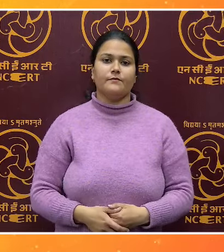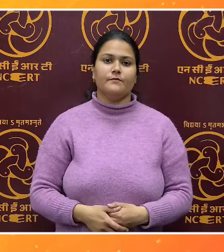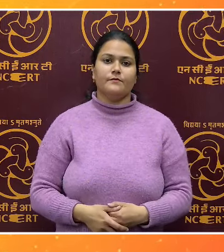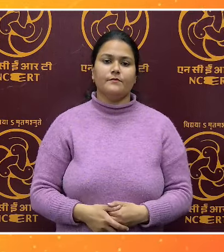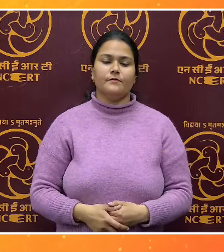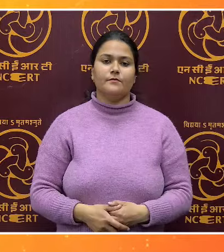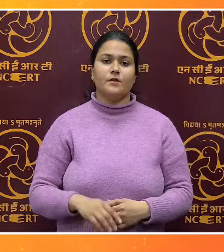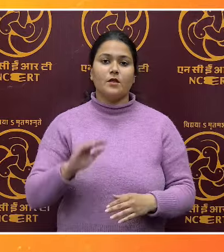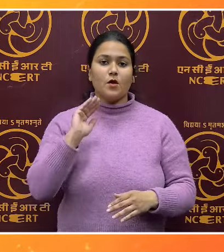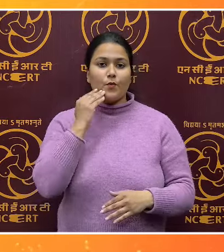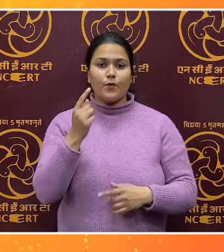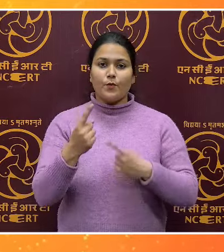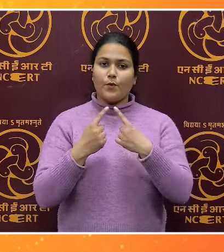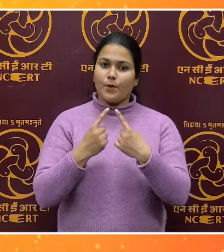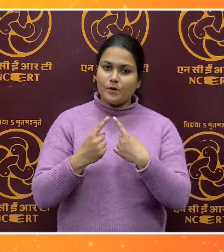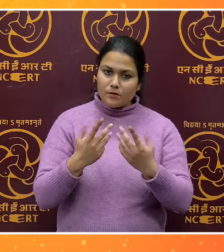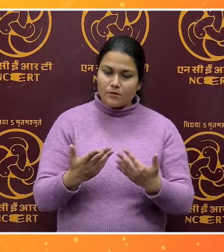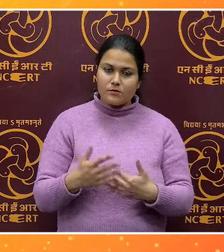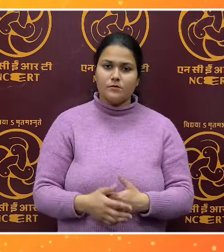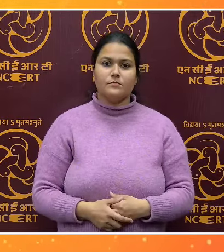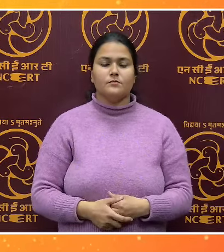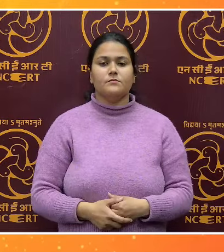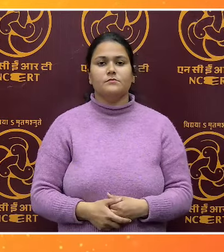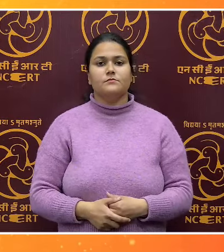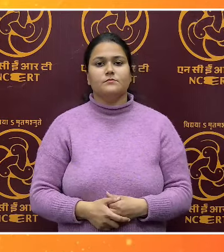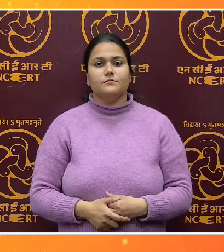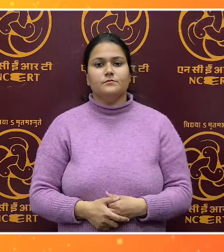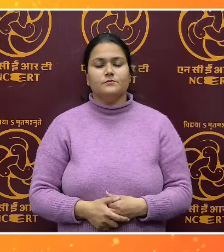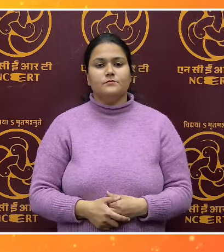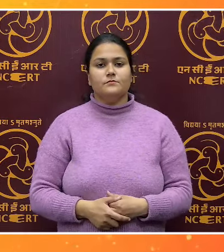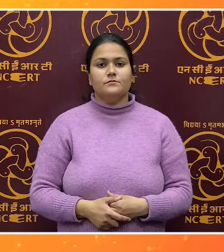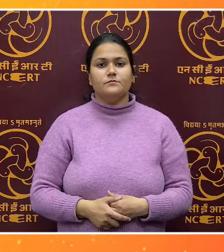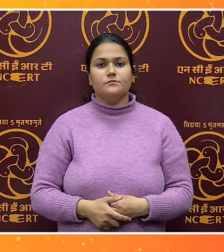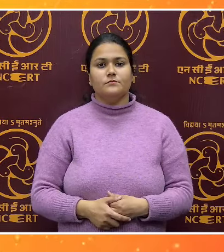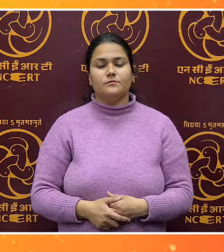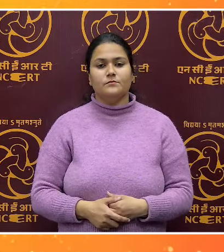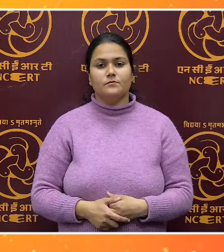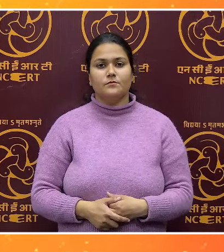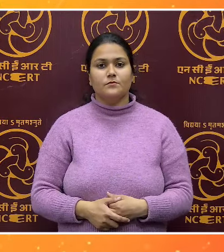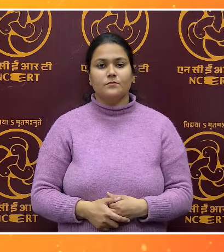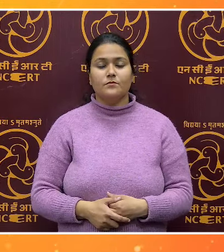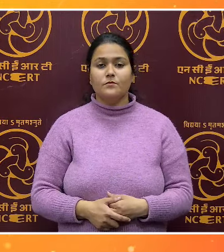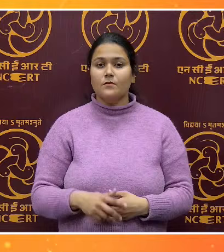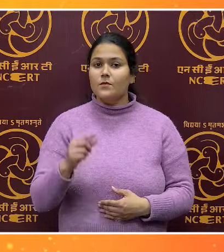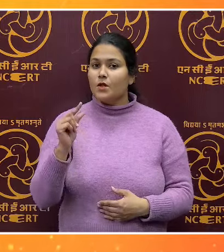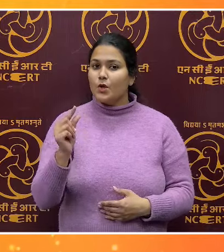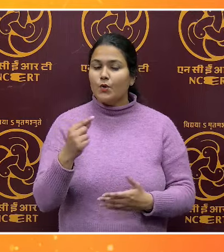When we talk about the types of ligands, that means unidentate,